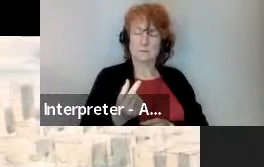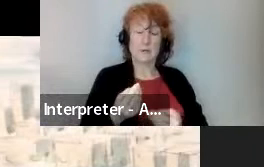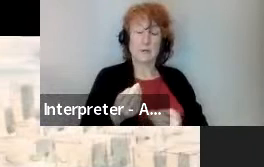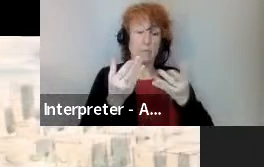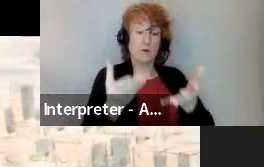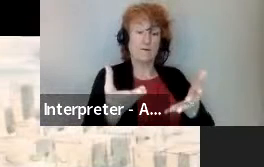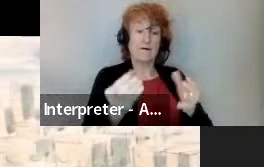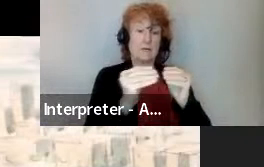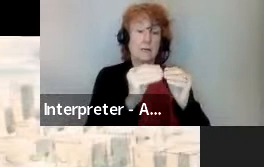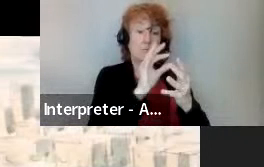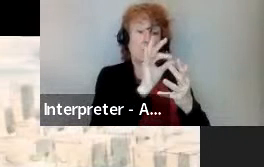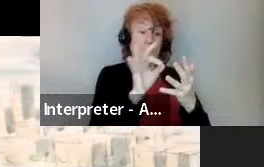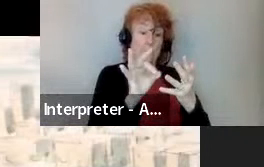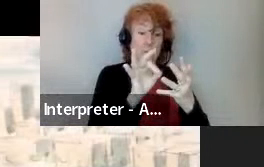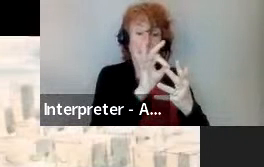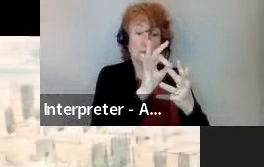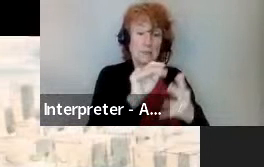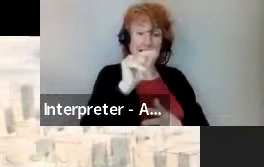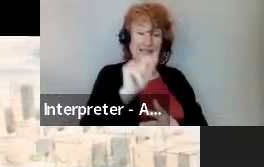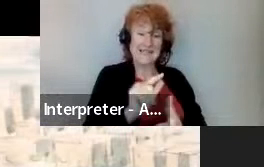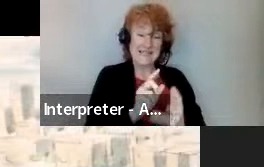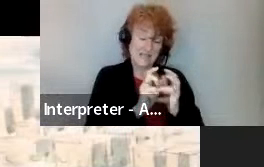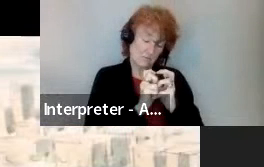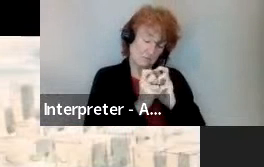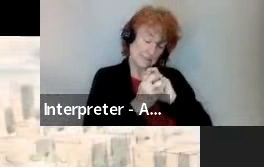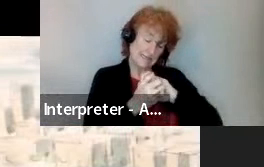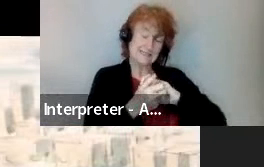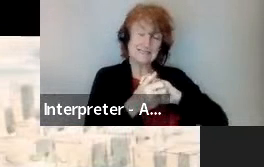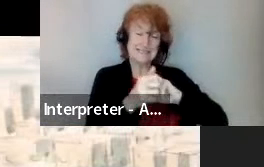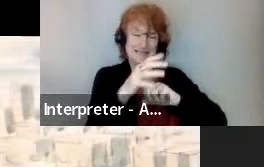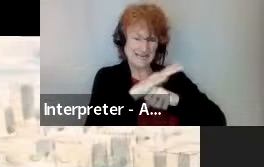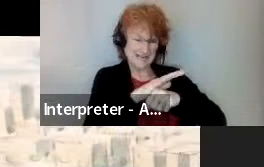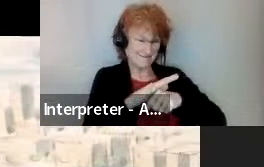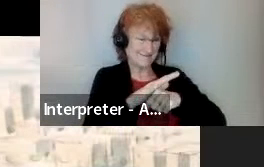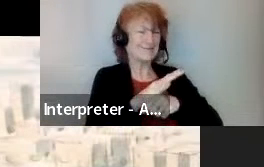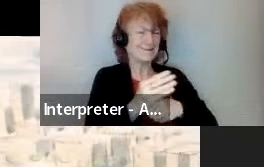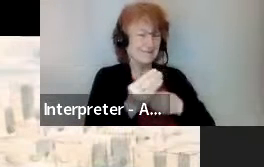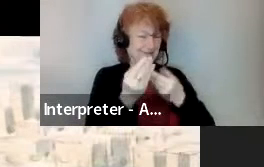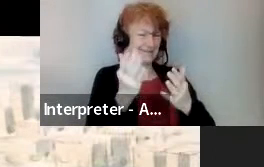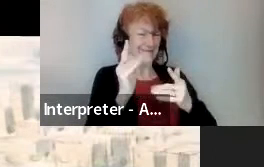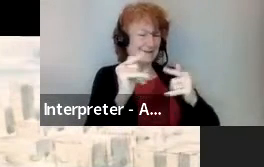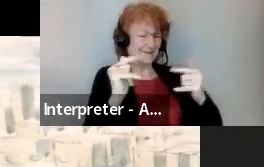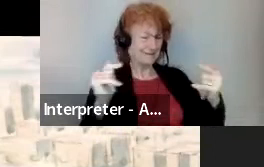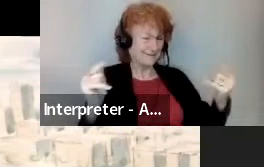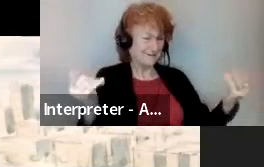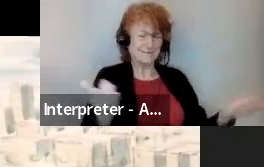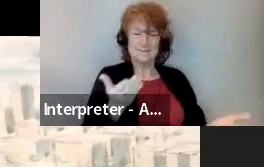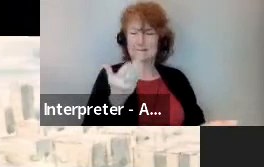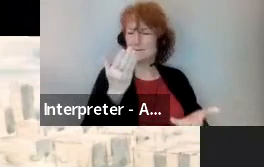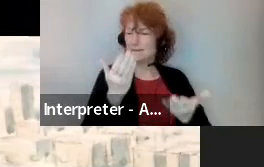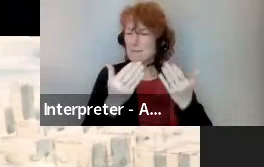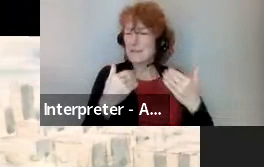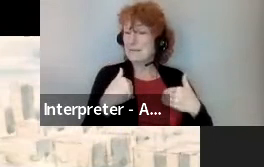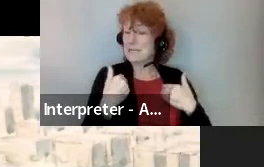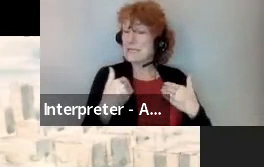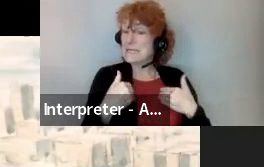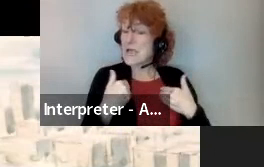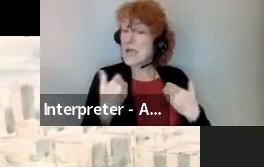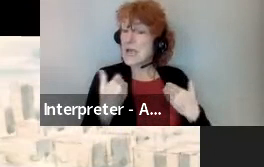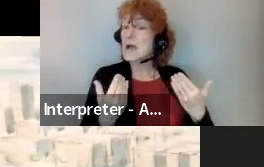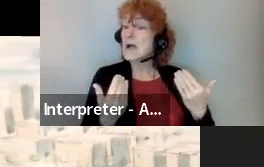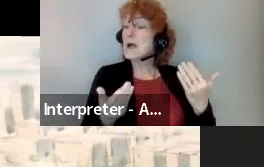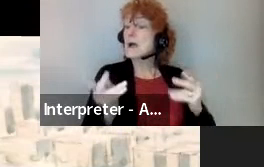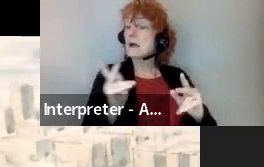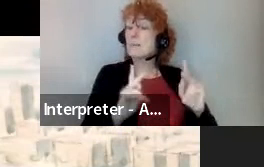the low-density areas can help a range of New Yorkers. This includes young New Yorkers who may have grown up in low-density areas and want to get their first place close to home,